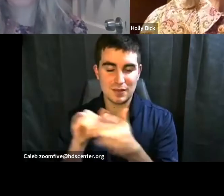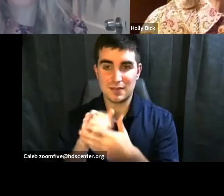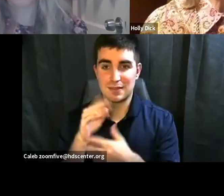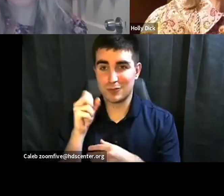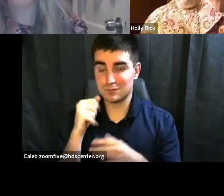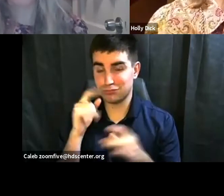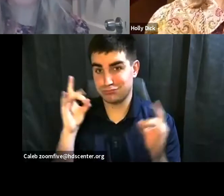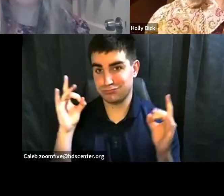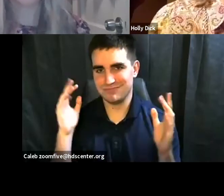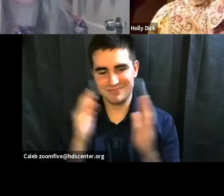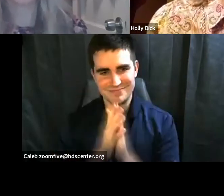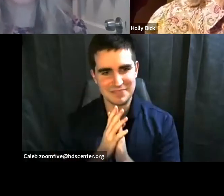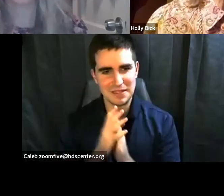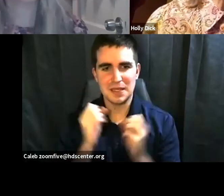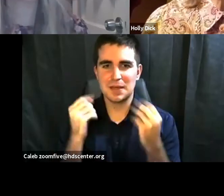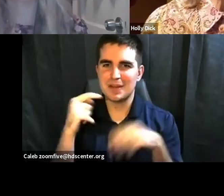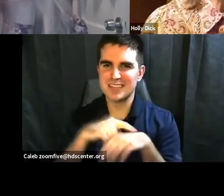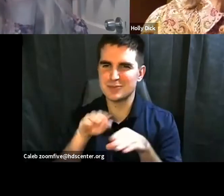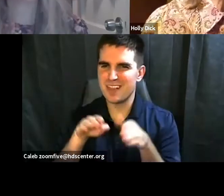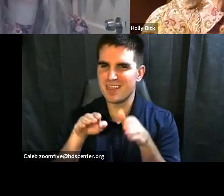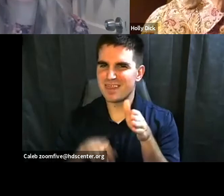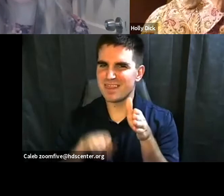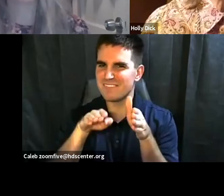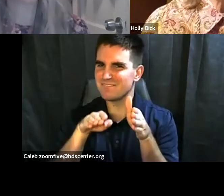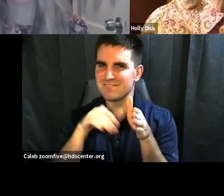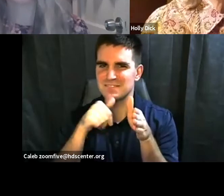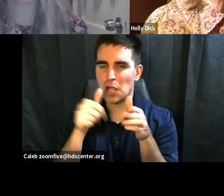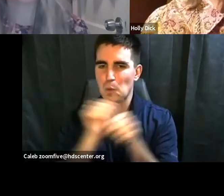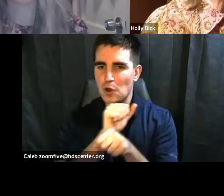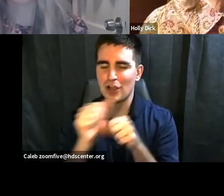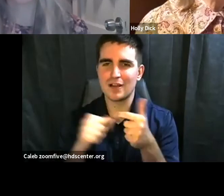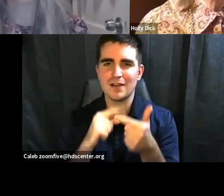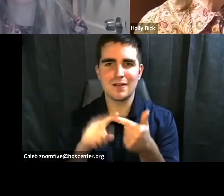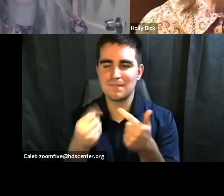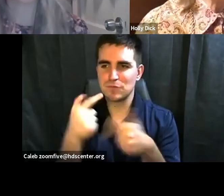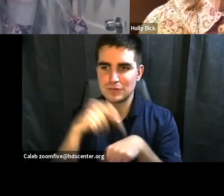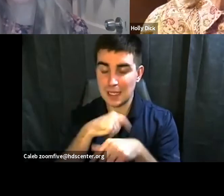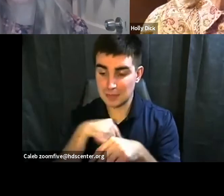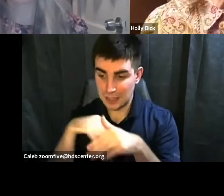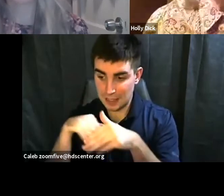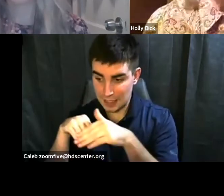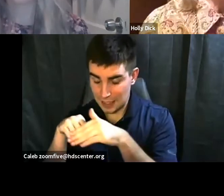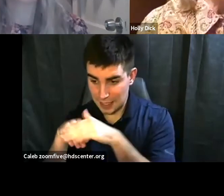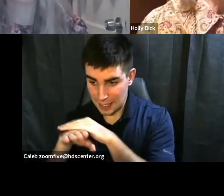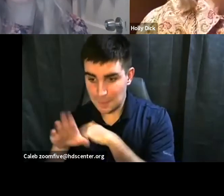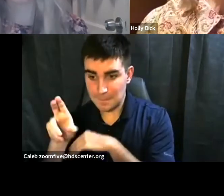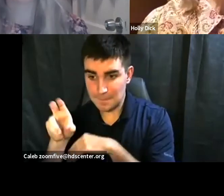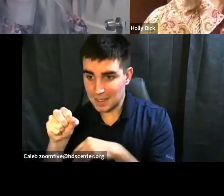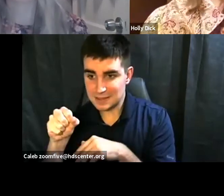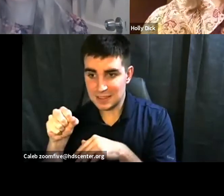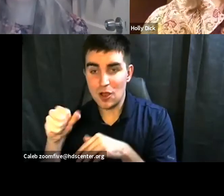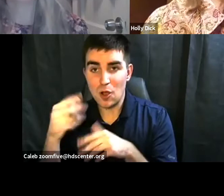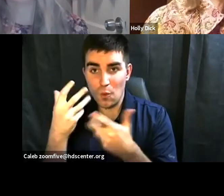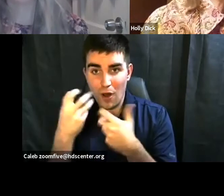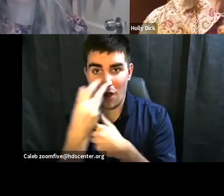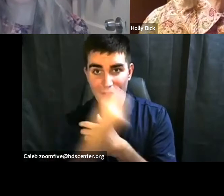Many times the lift wouldn't work, or several times he got, you know, he was on the bus and he went to get off and the lift wouldn't work to come down. And we had to have a